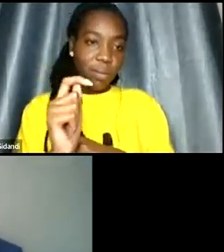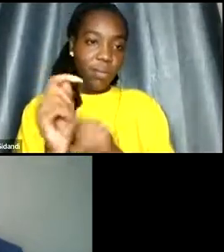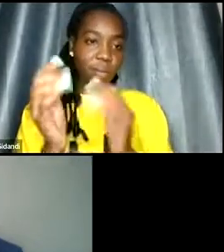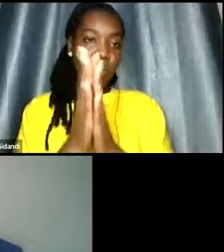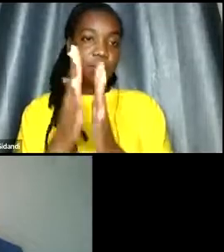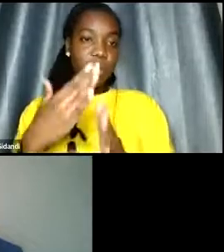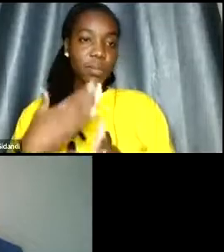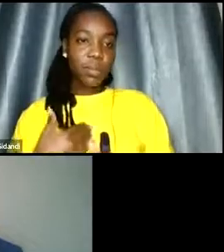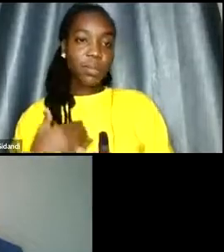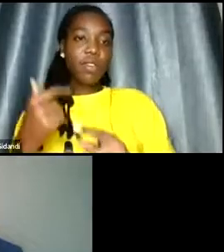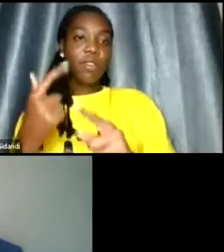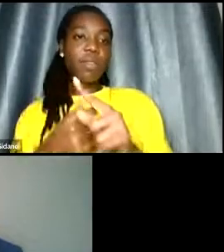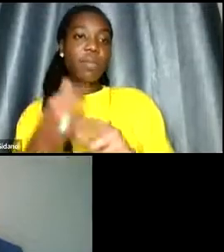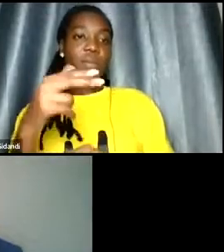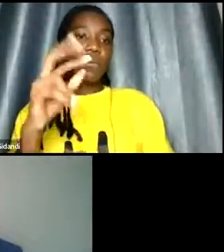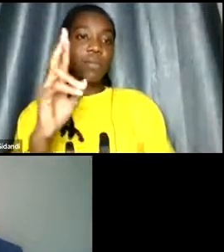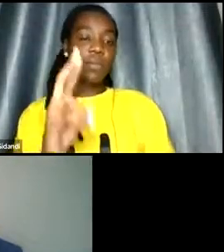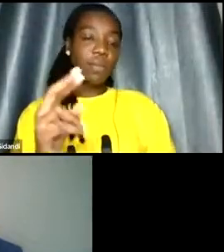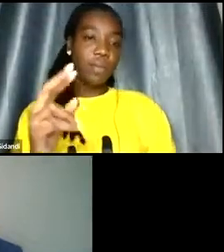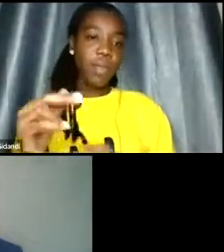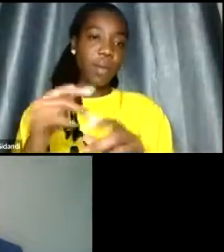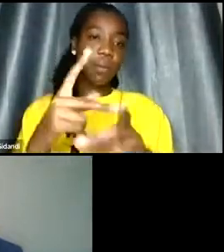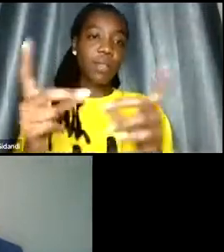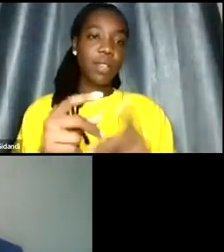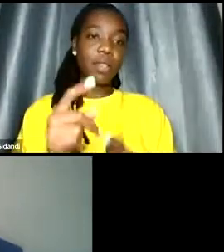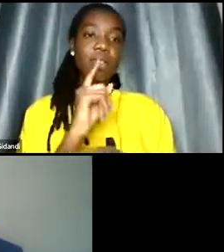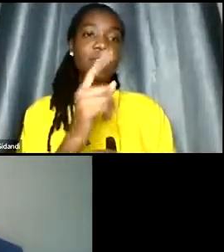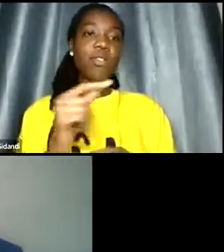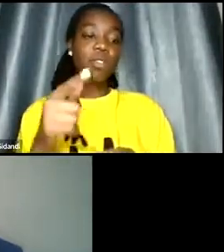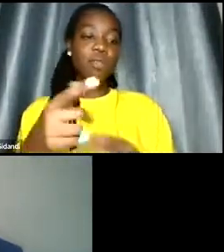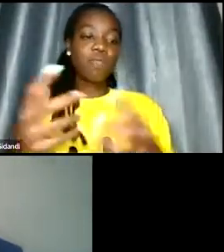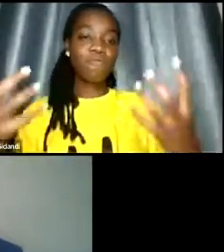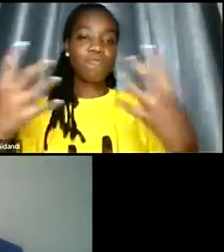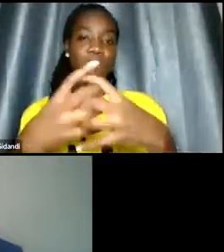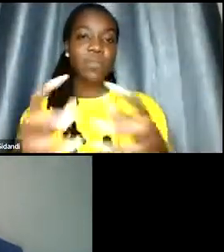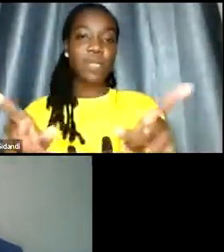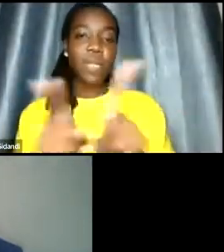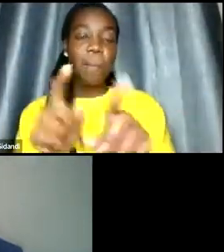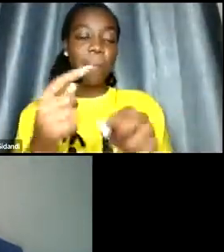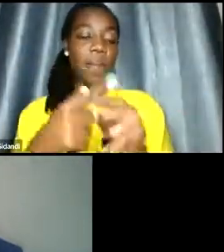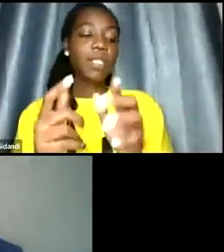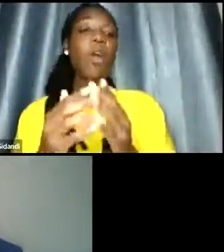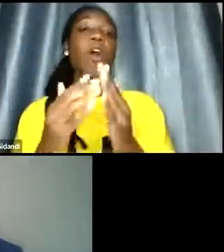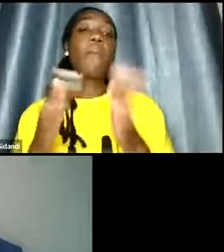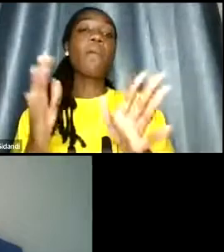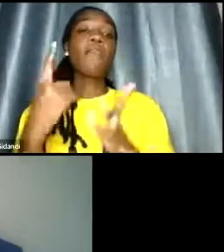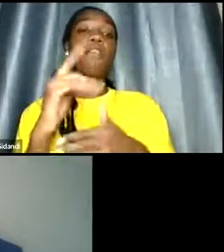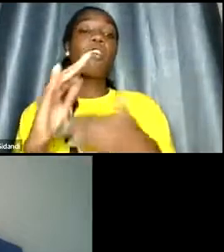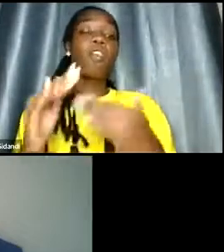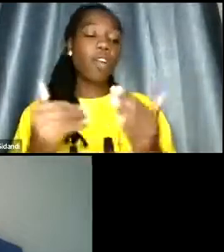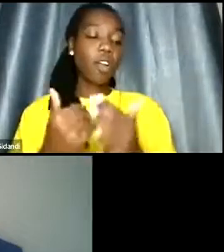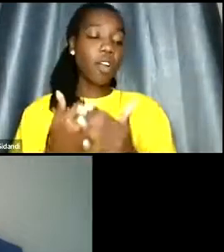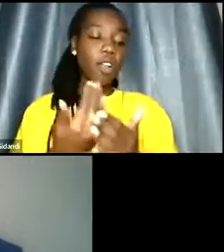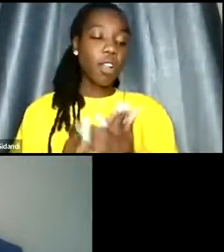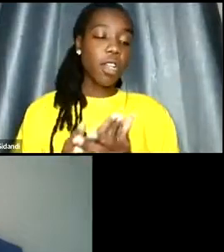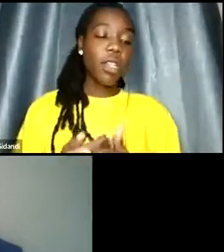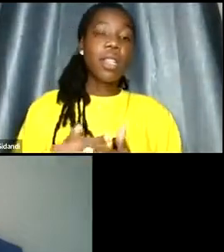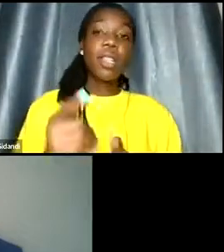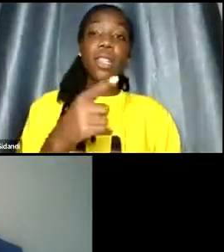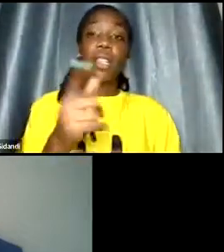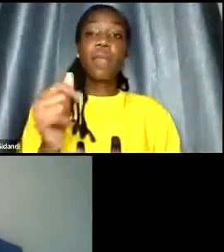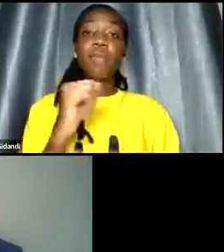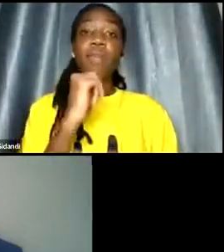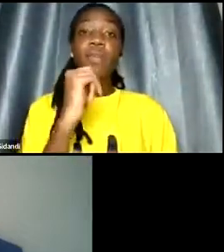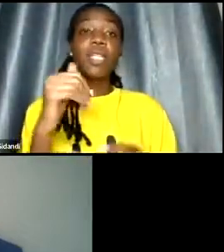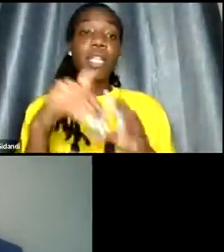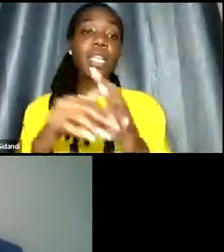forum. So kind of you attract the same people, but it is open for everyone. I've seen somebody who's saying they're not in HR, but they have enjoyed the session.